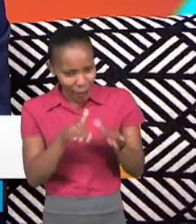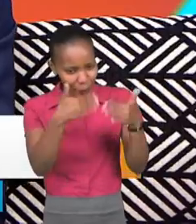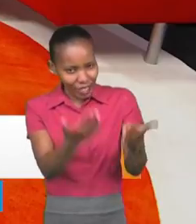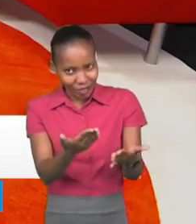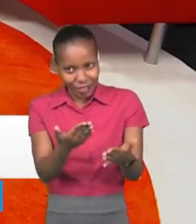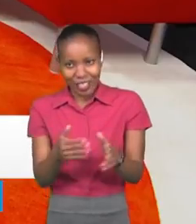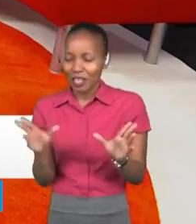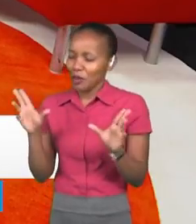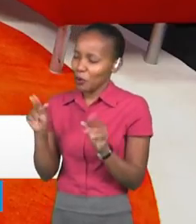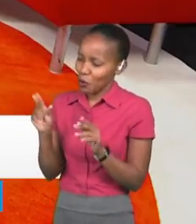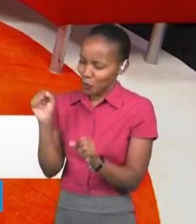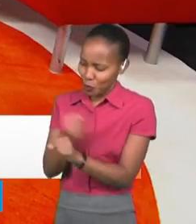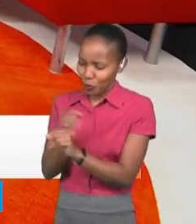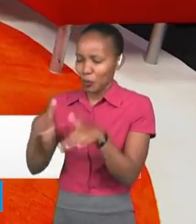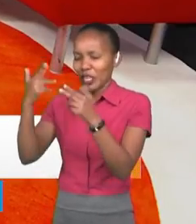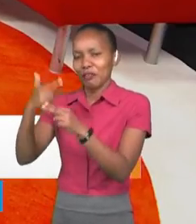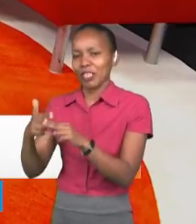you the names at the moment because